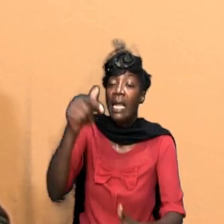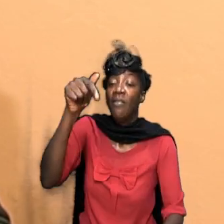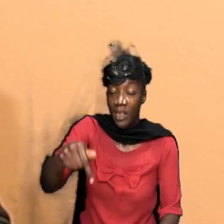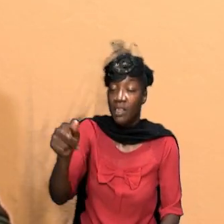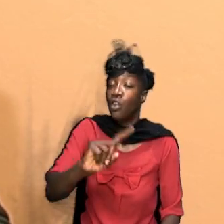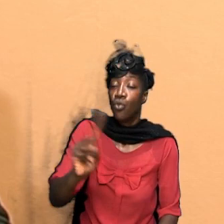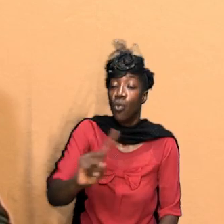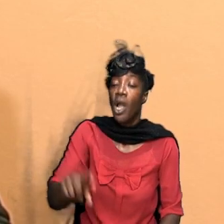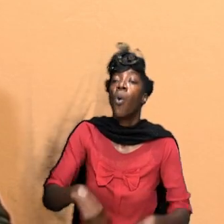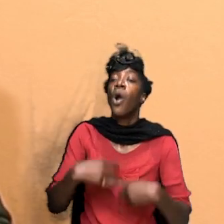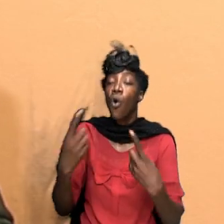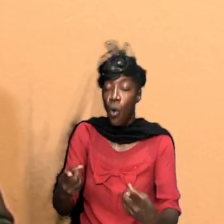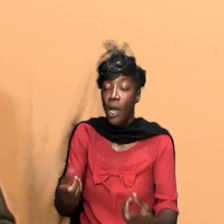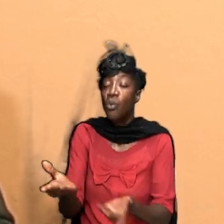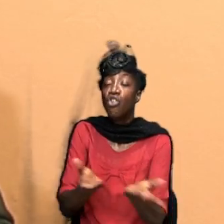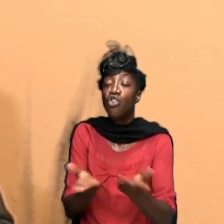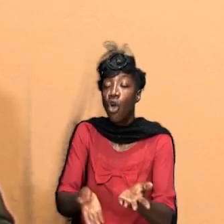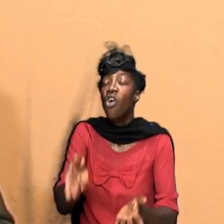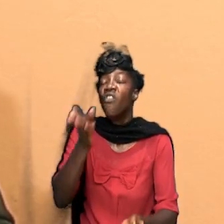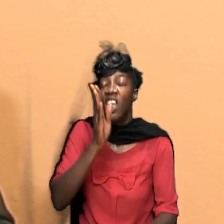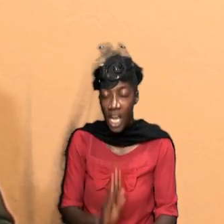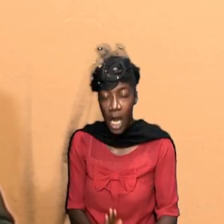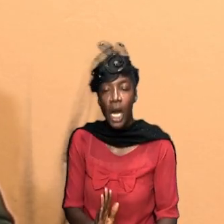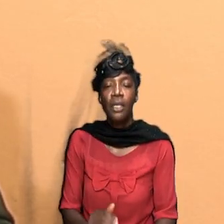going. We're serving God.